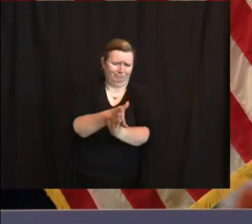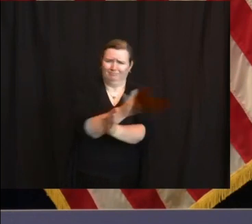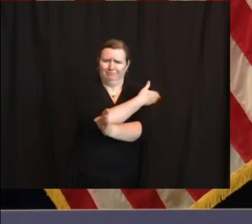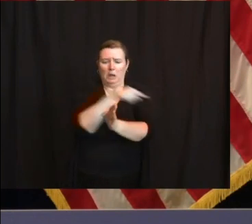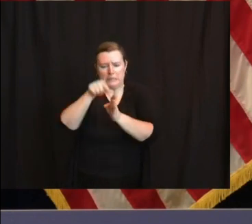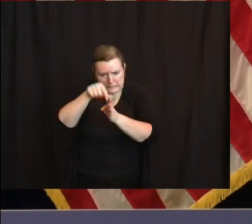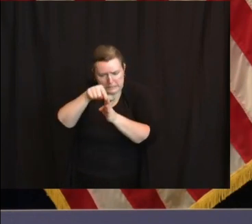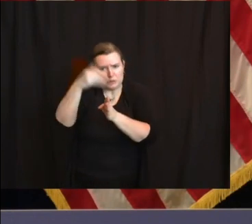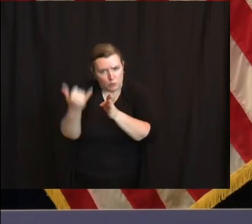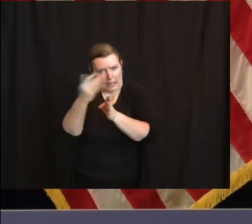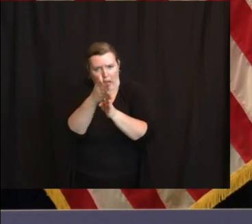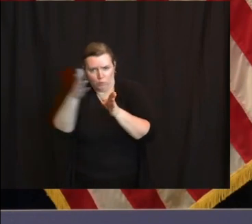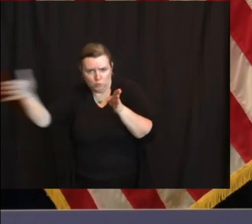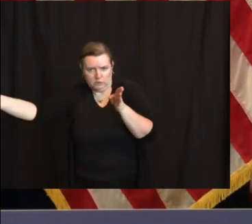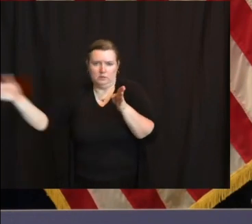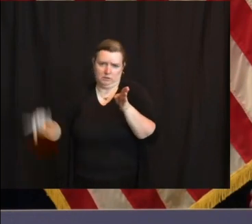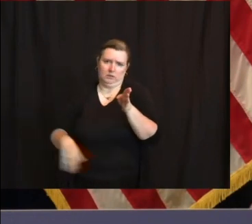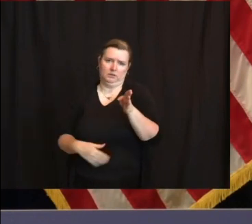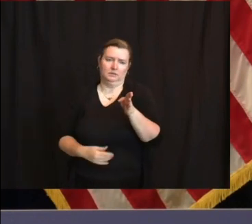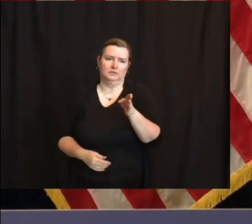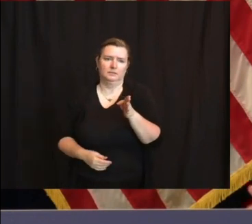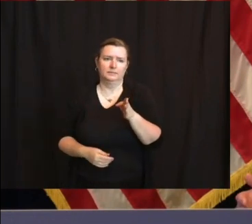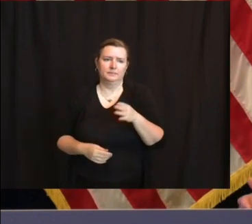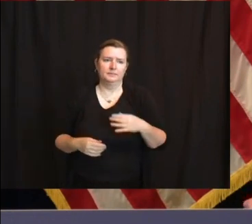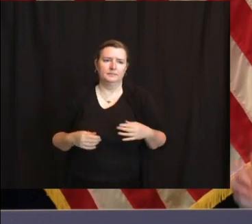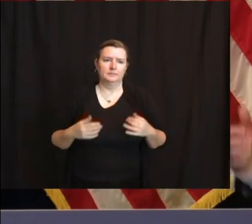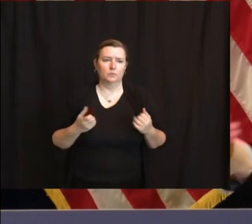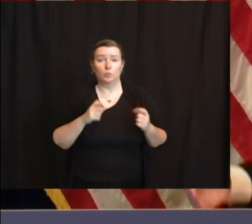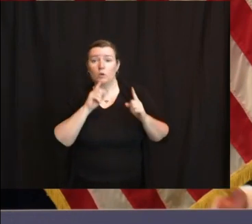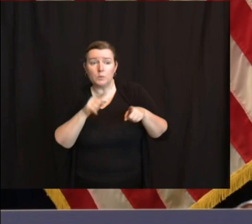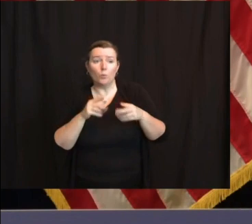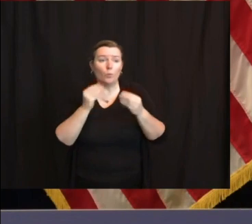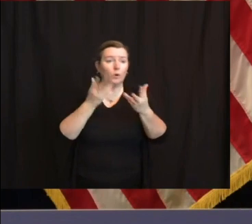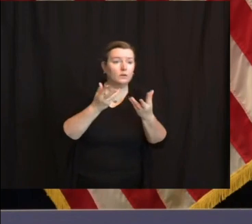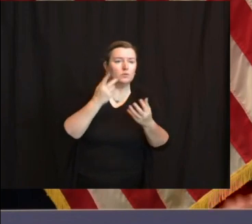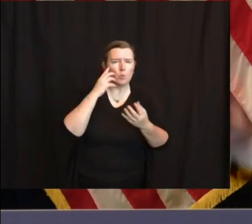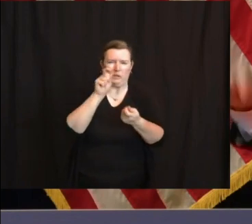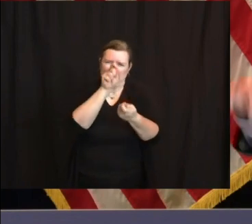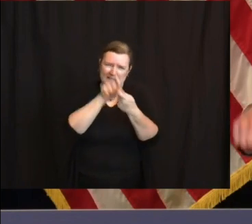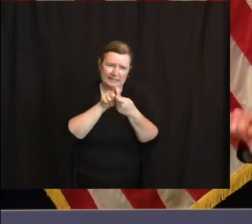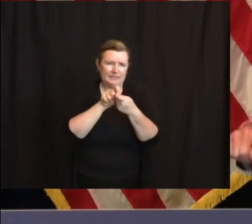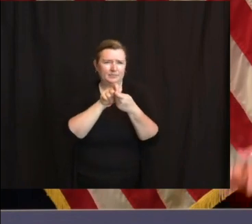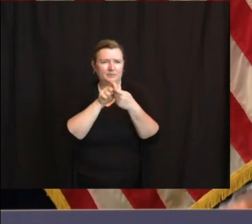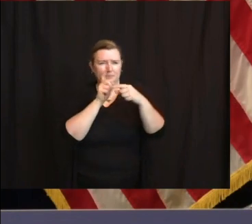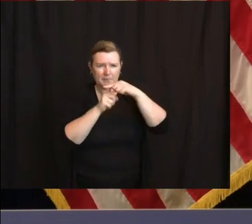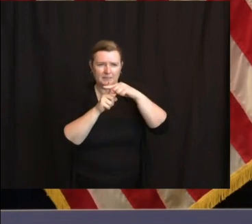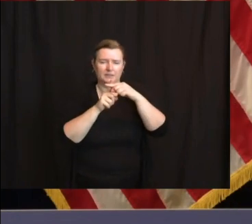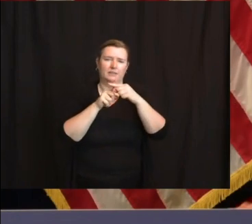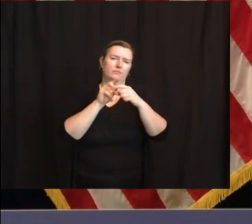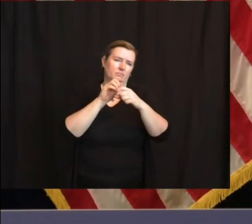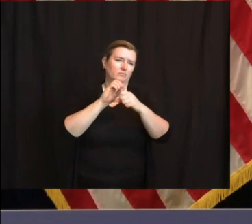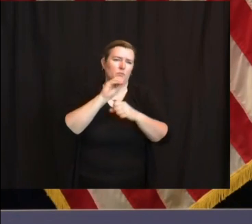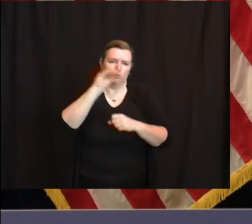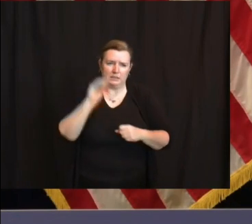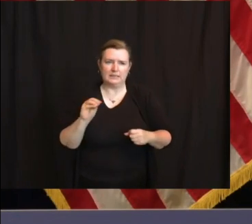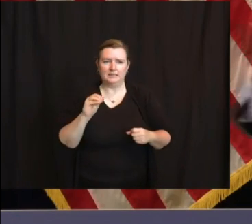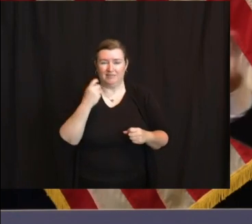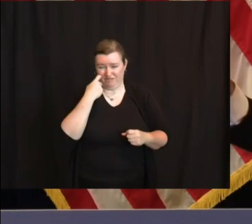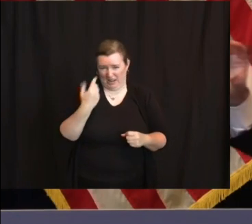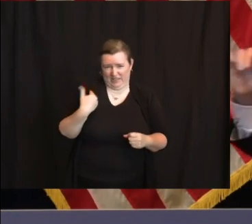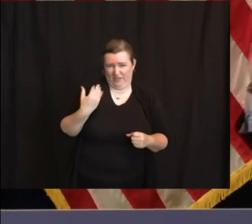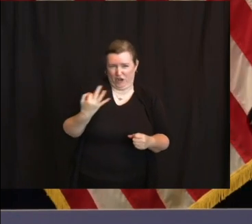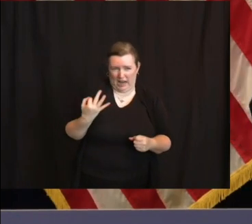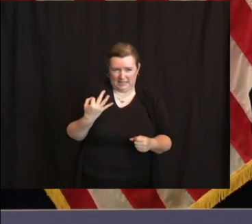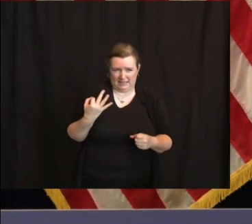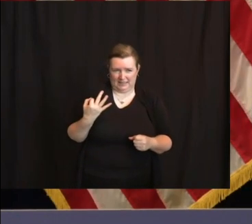right? So we just reported, we know exactly what the positivity rate is as of Friday for people who have it on Friday. So what we did is we